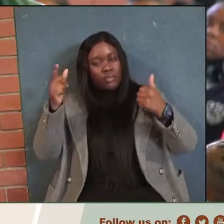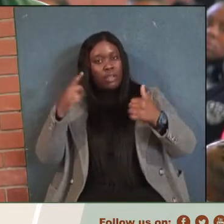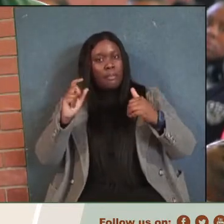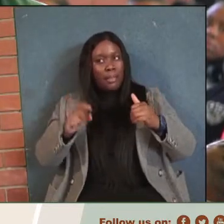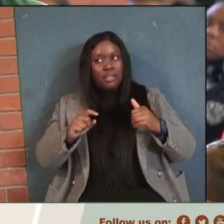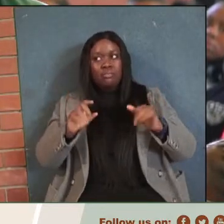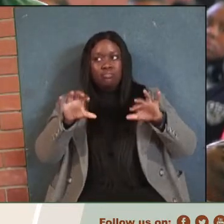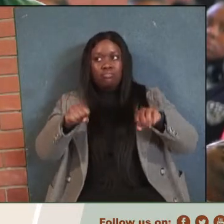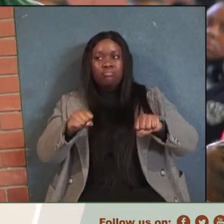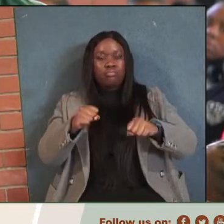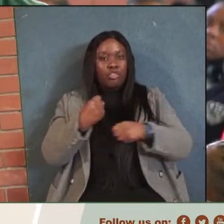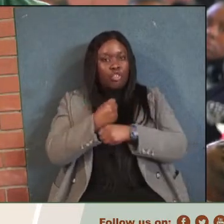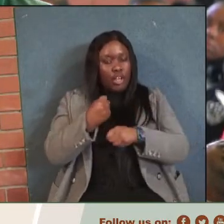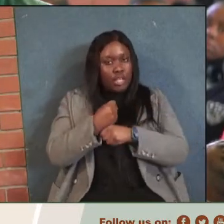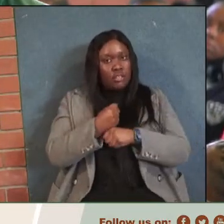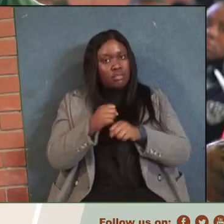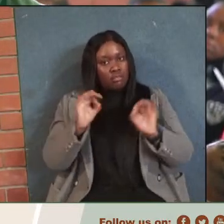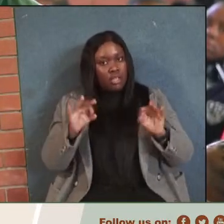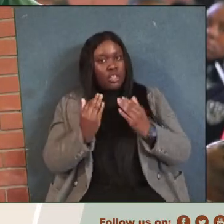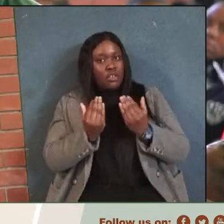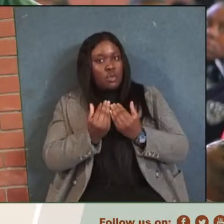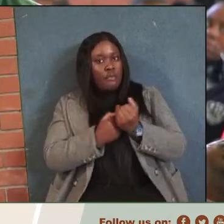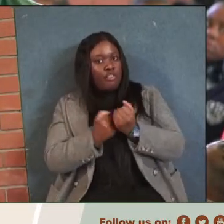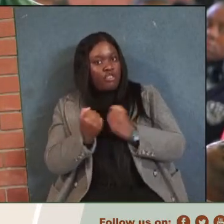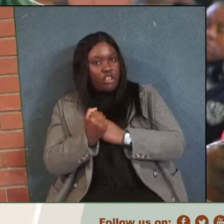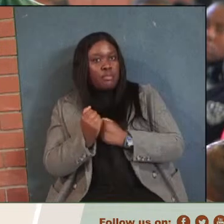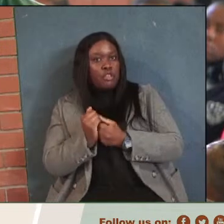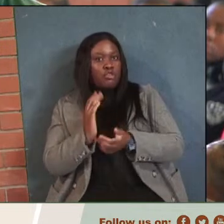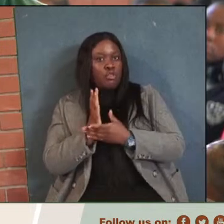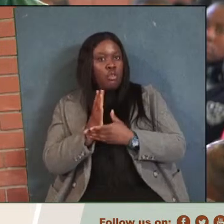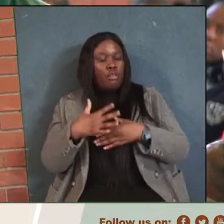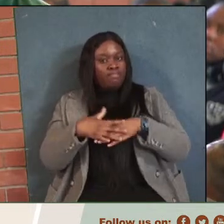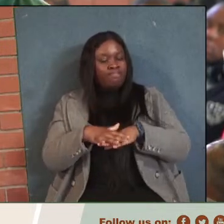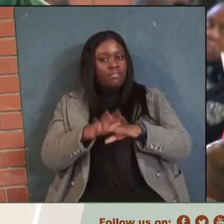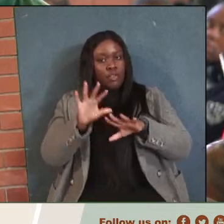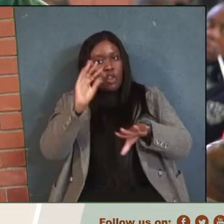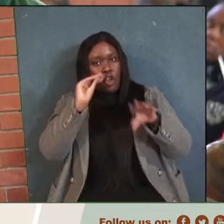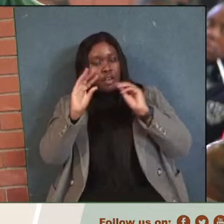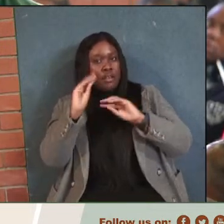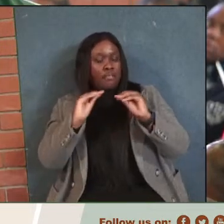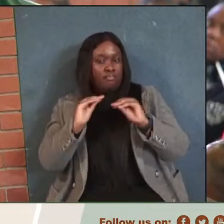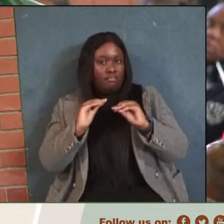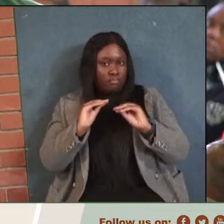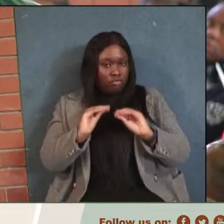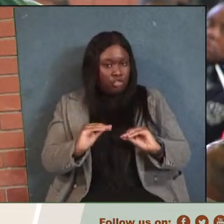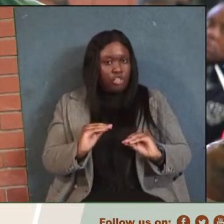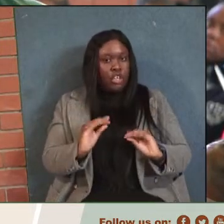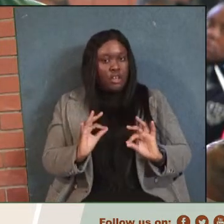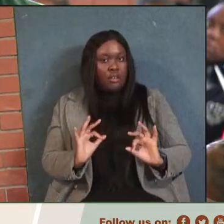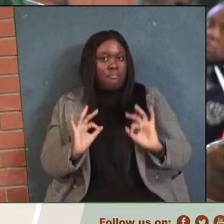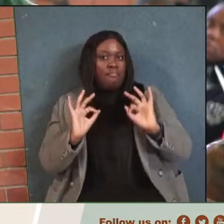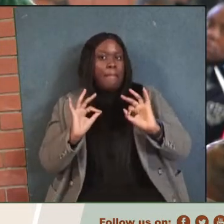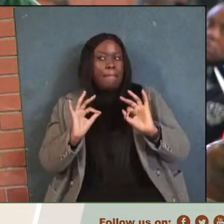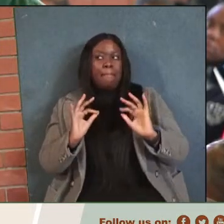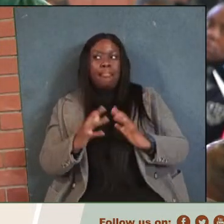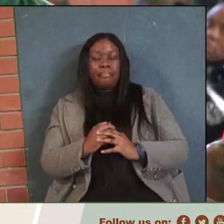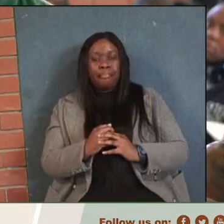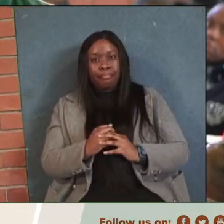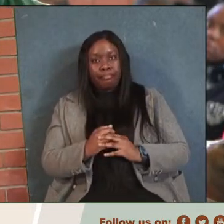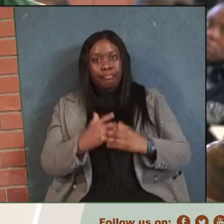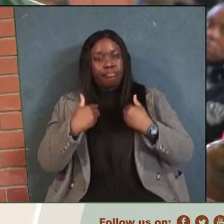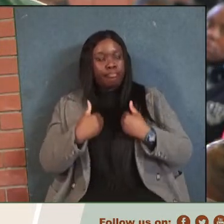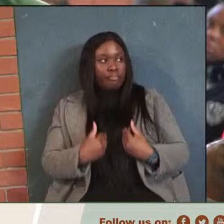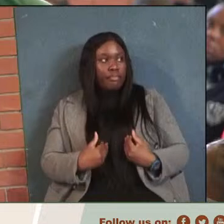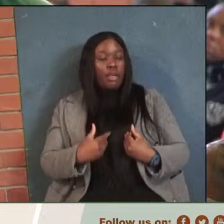infrastructure that will be conducive for learning and result in the smooth processes of teaching and learning. My actors will